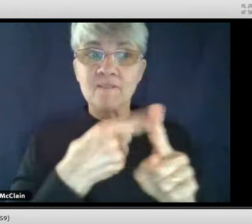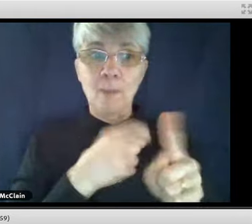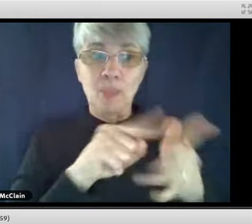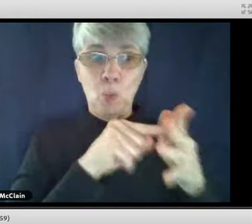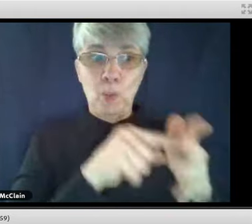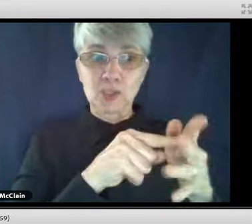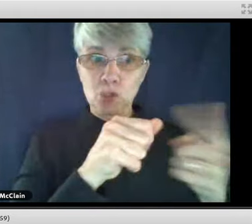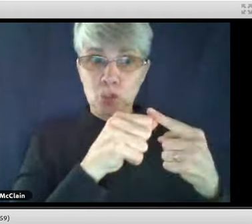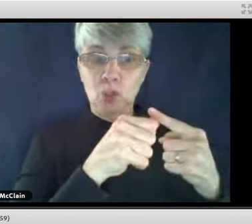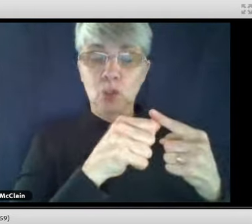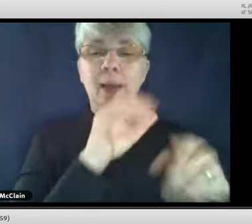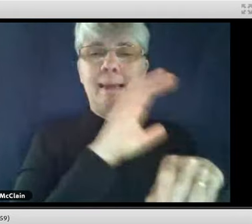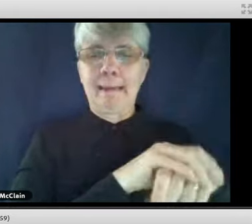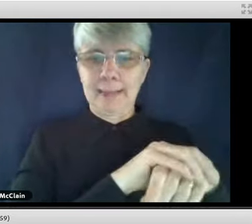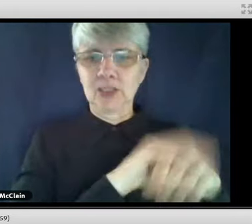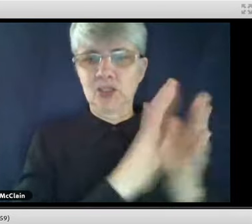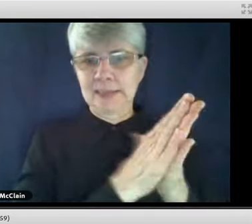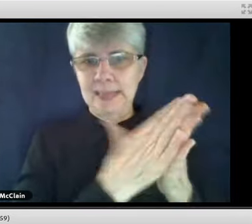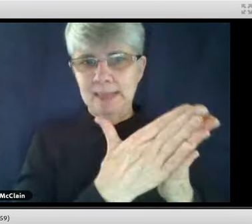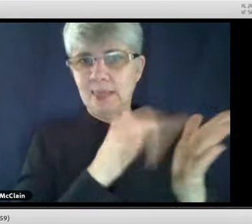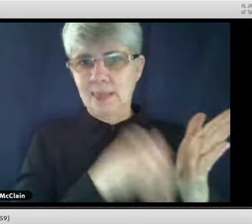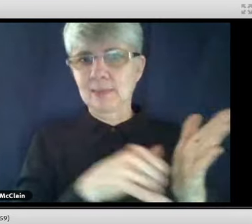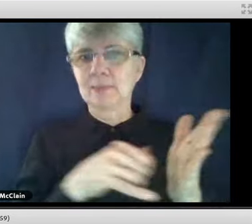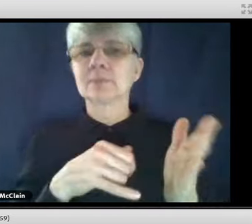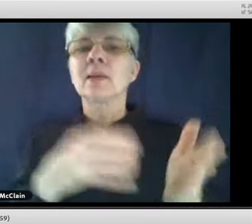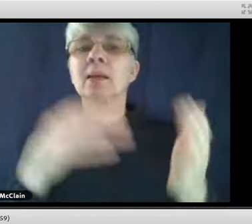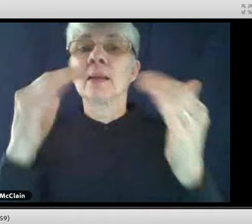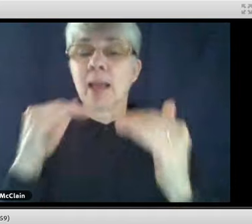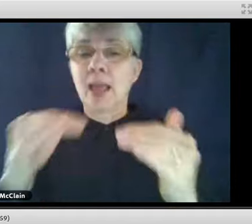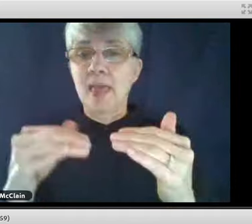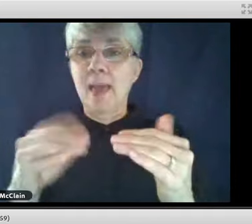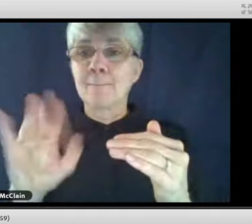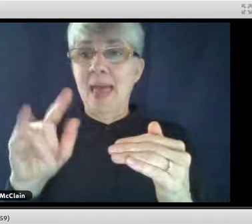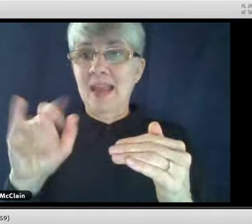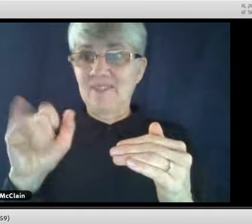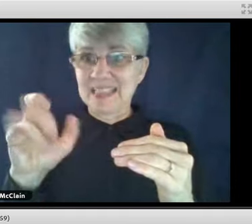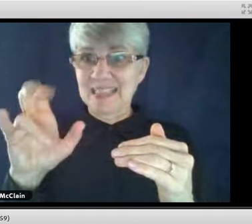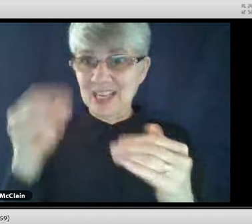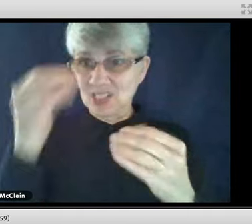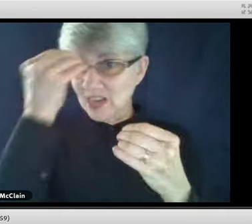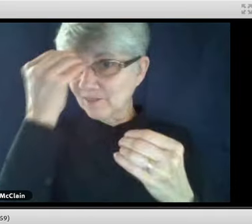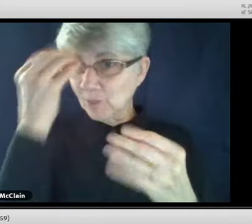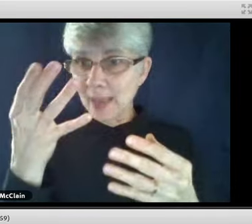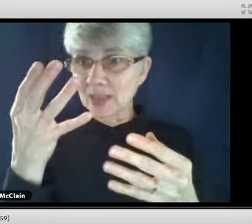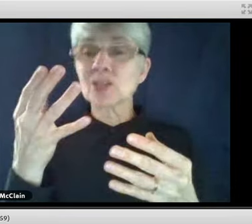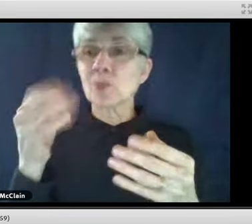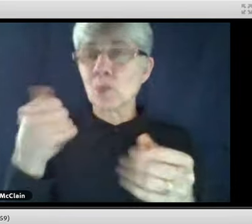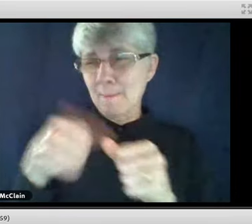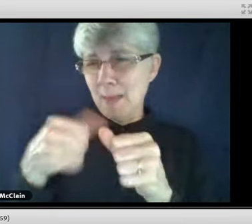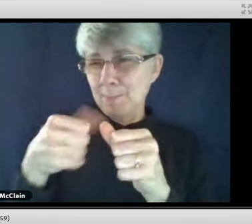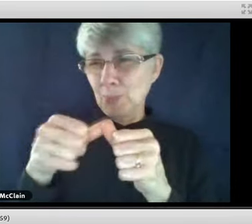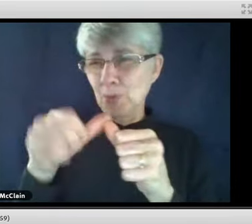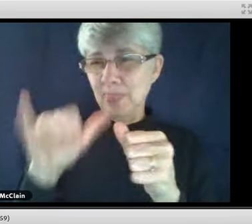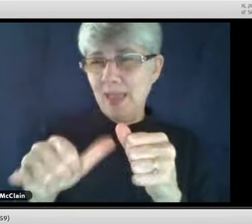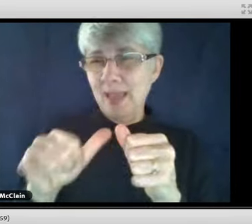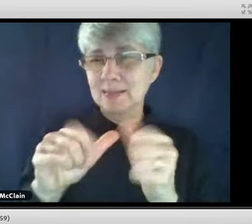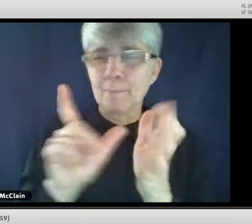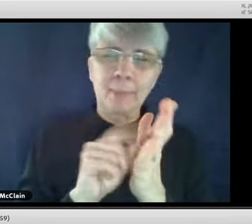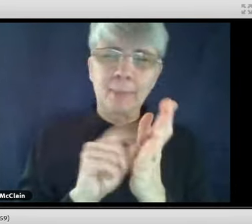good. That's it. And then our manifestation information, remember, that's our publication